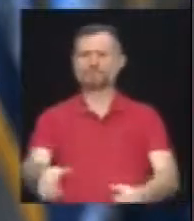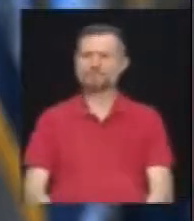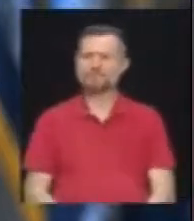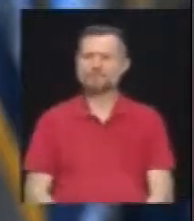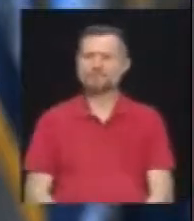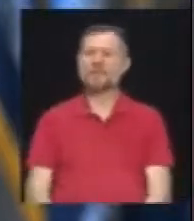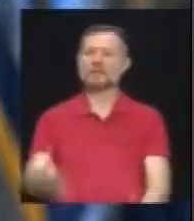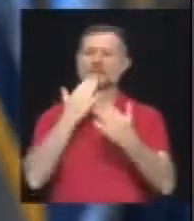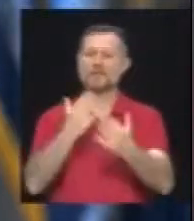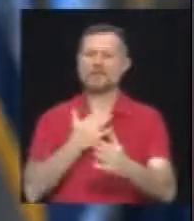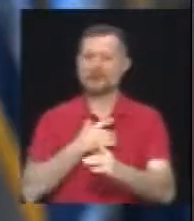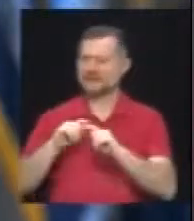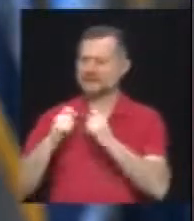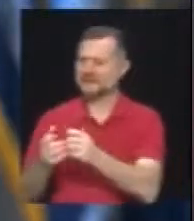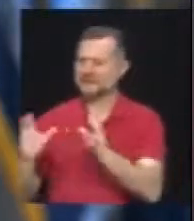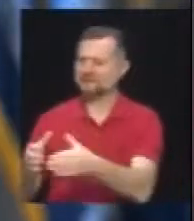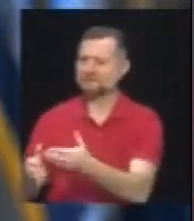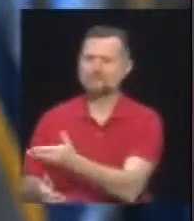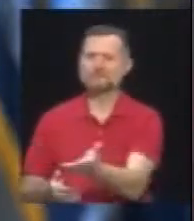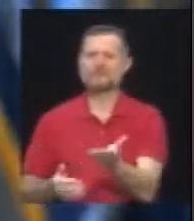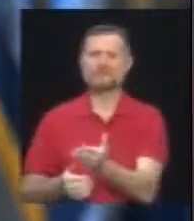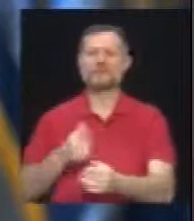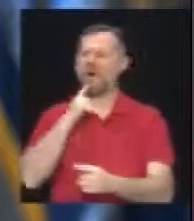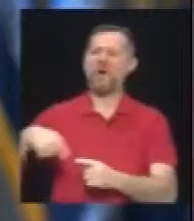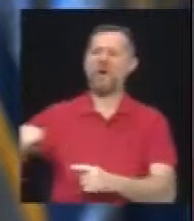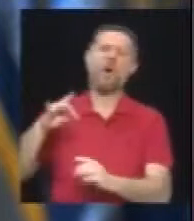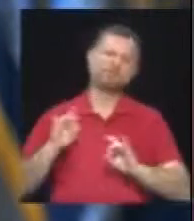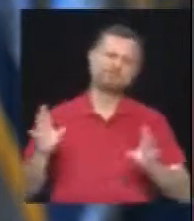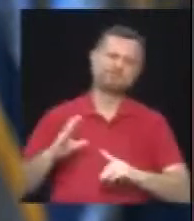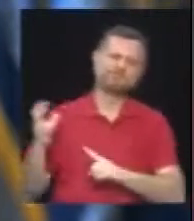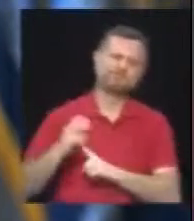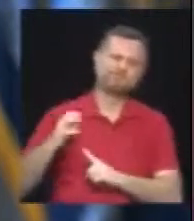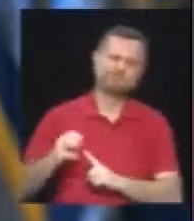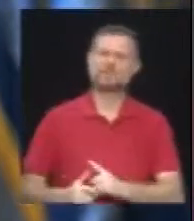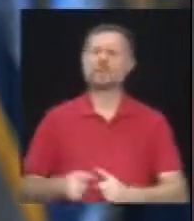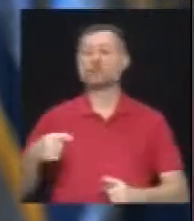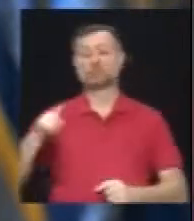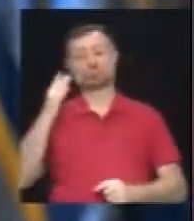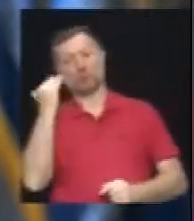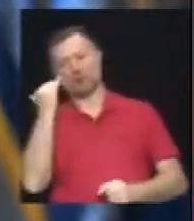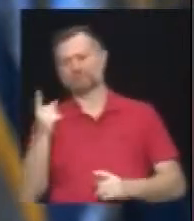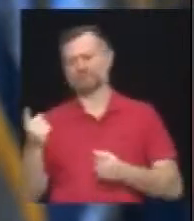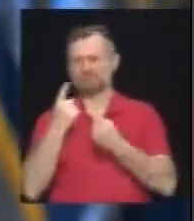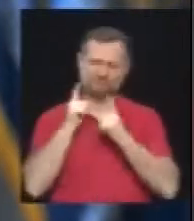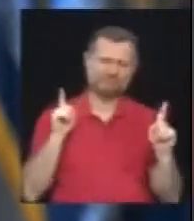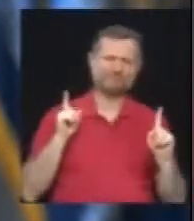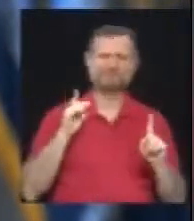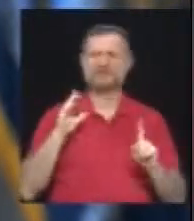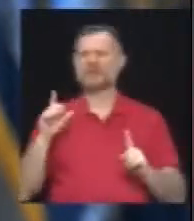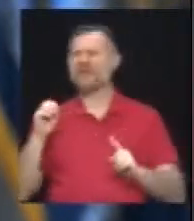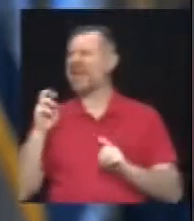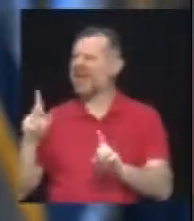thank my team, the best ever assembled, because they are the most accomplished ever